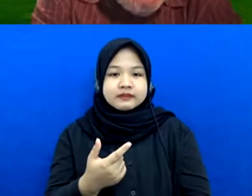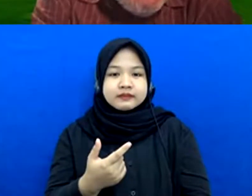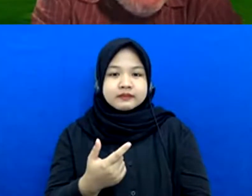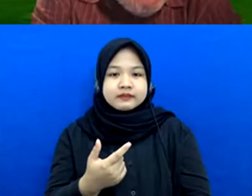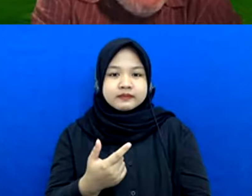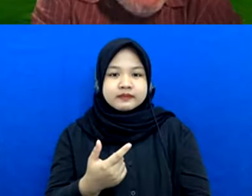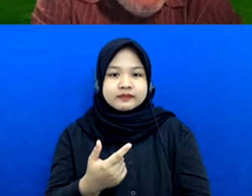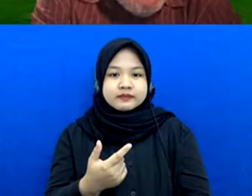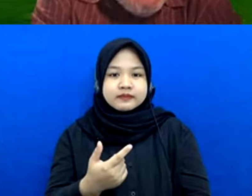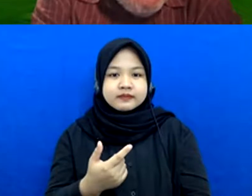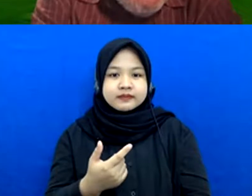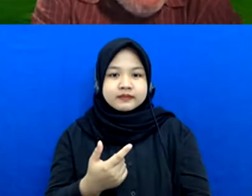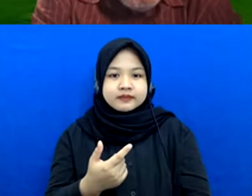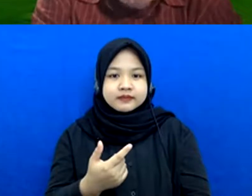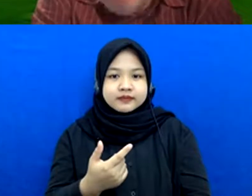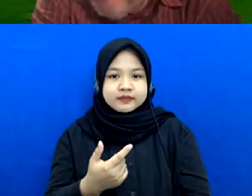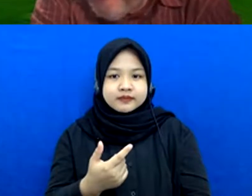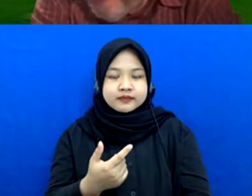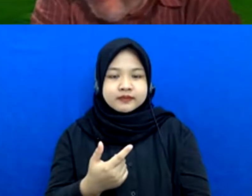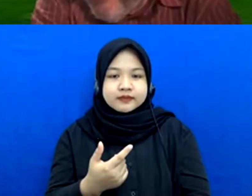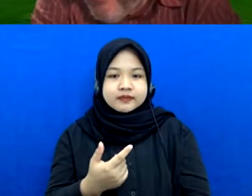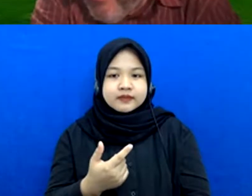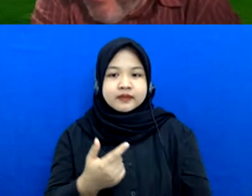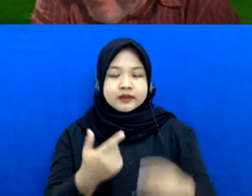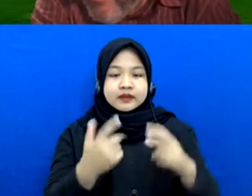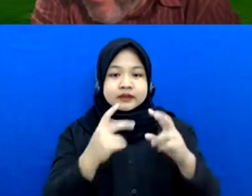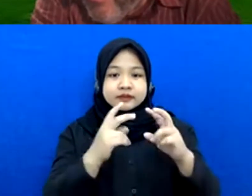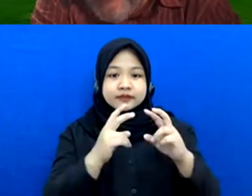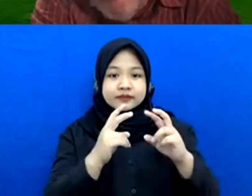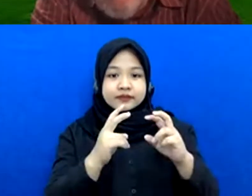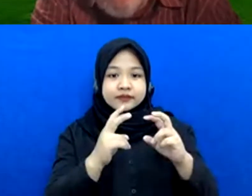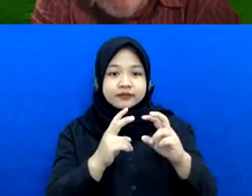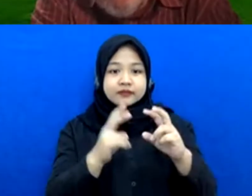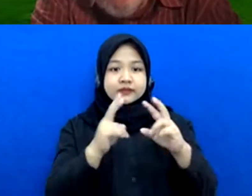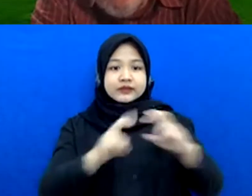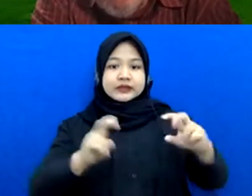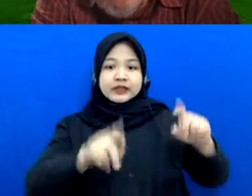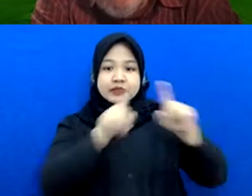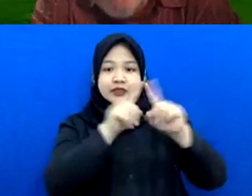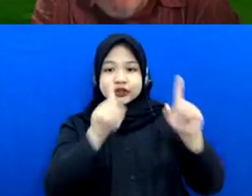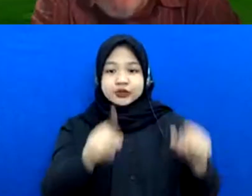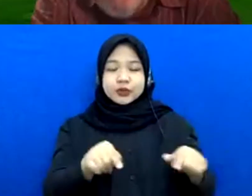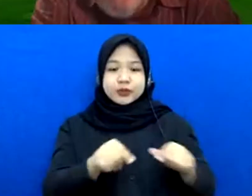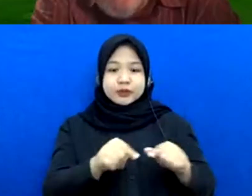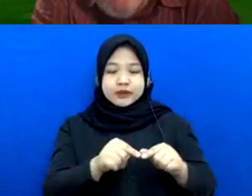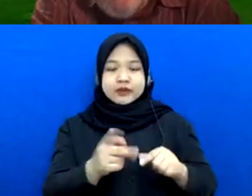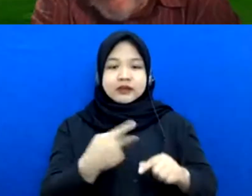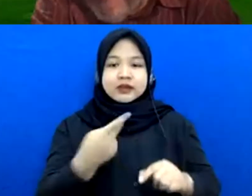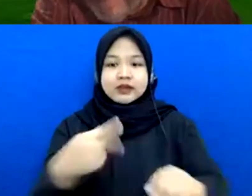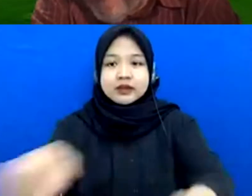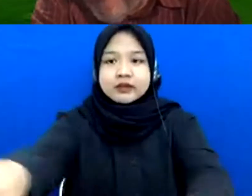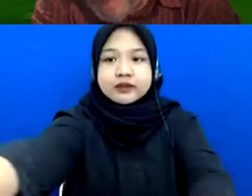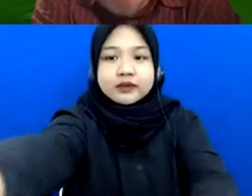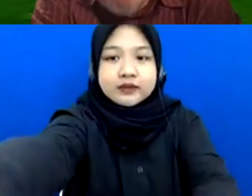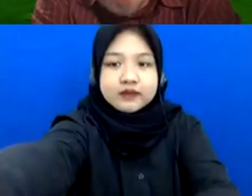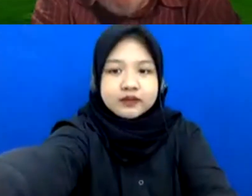our research instrument, they are also measuring the perception, I think.